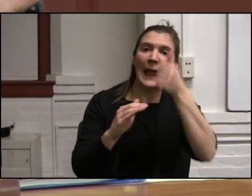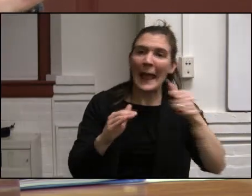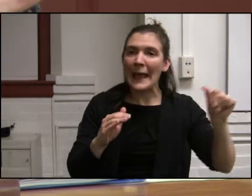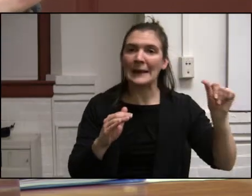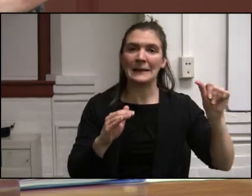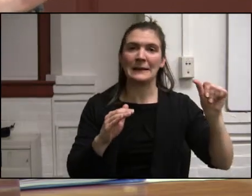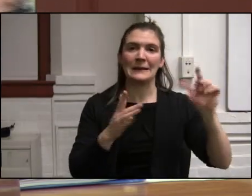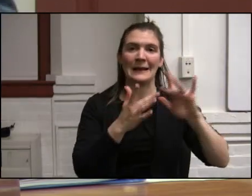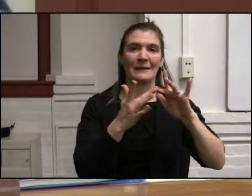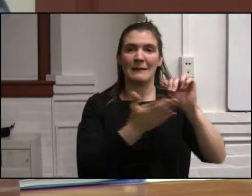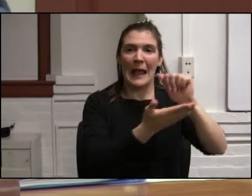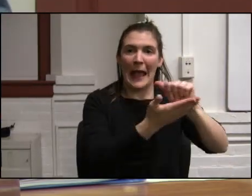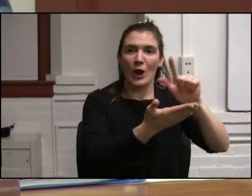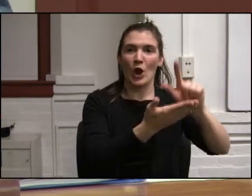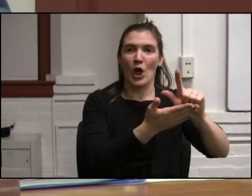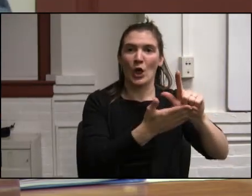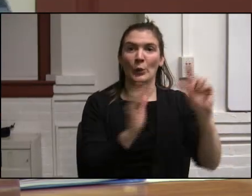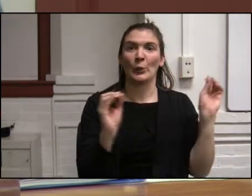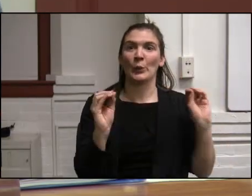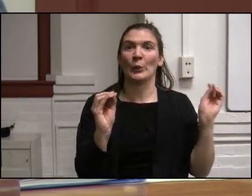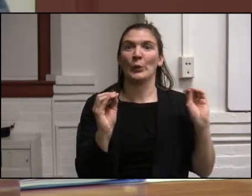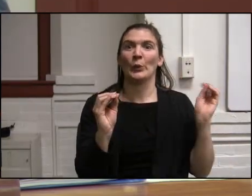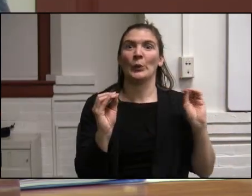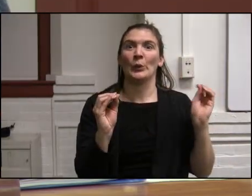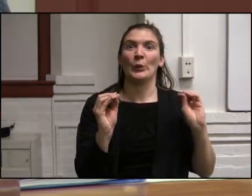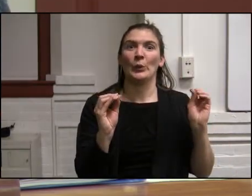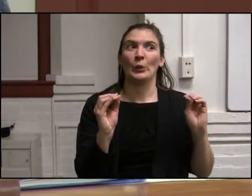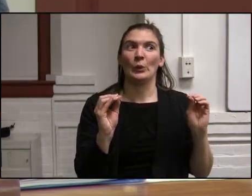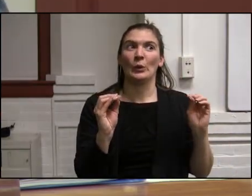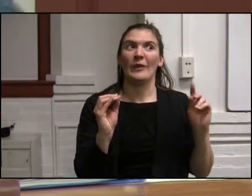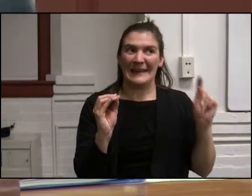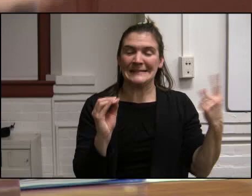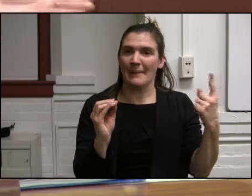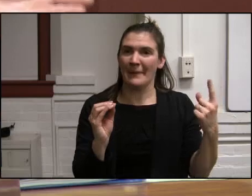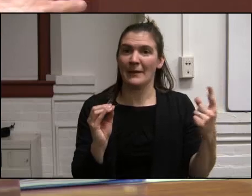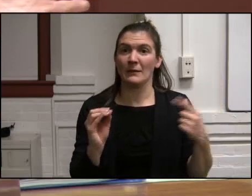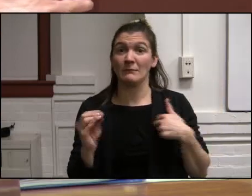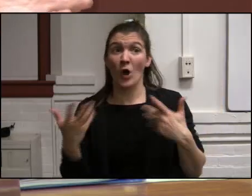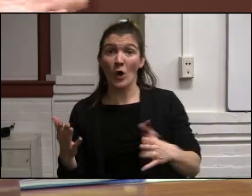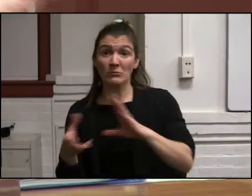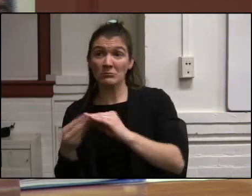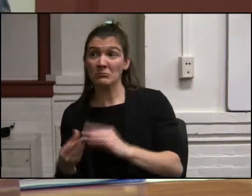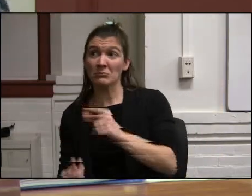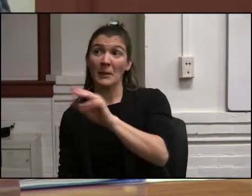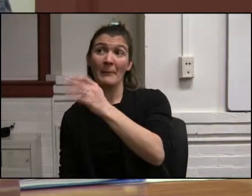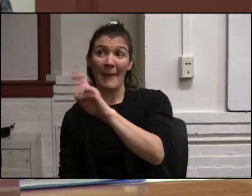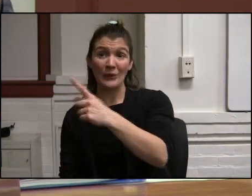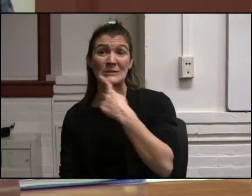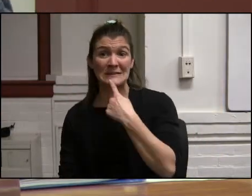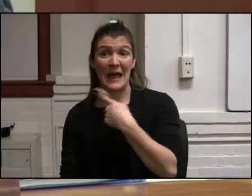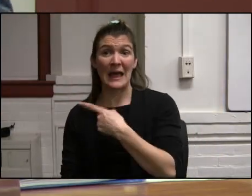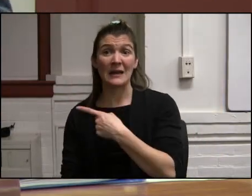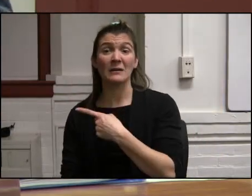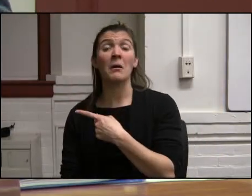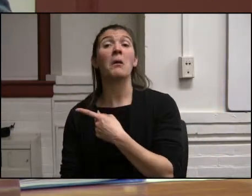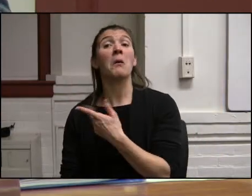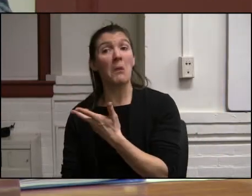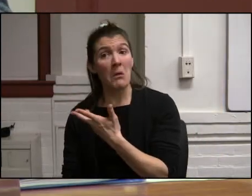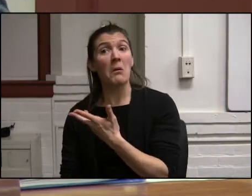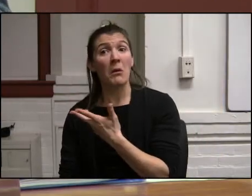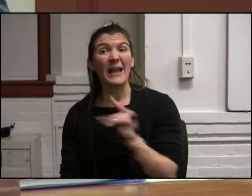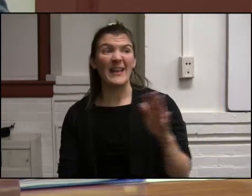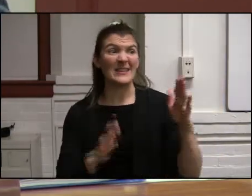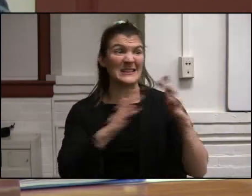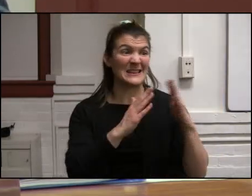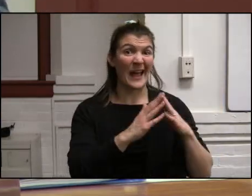meaningful broadband of any sort. So there was no competitors there. We've already heard from Patrick's report that where towns